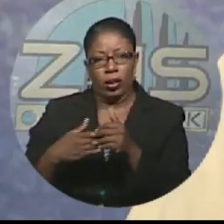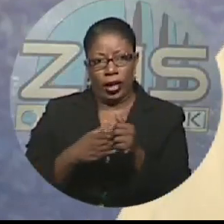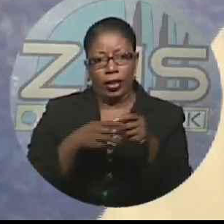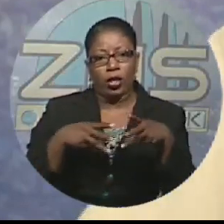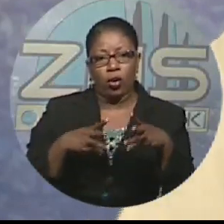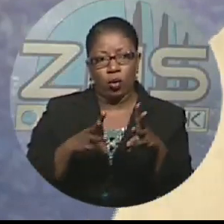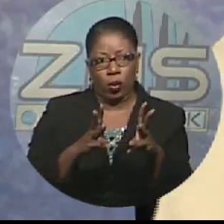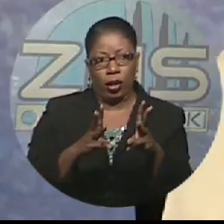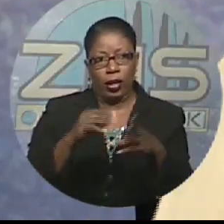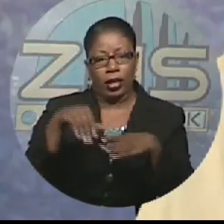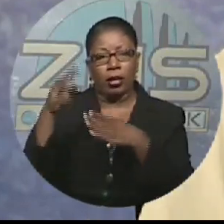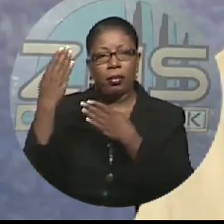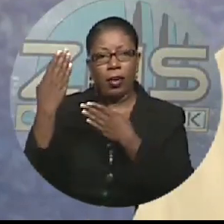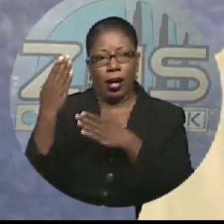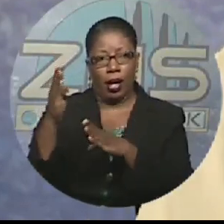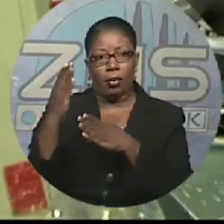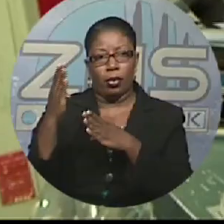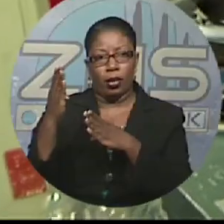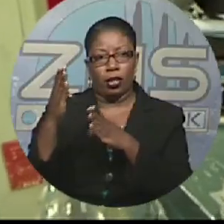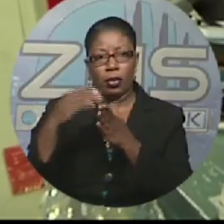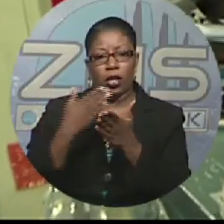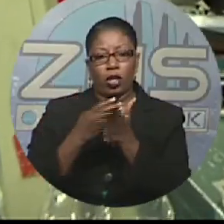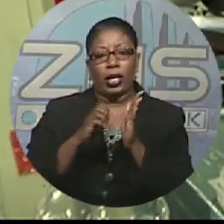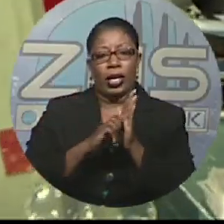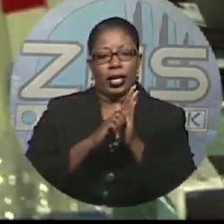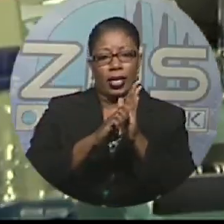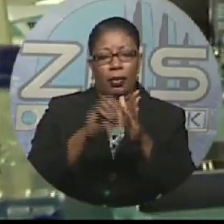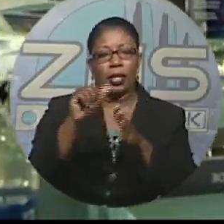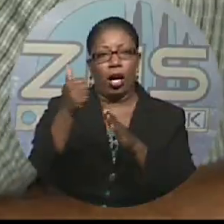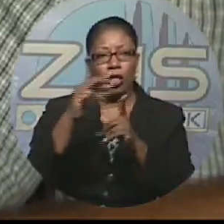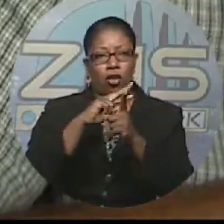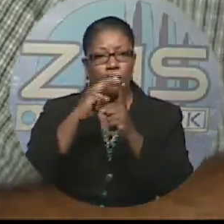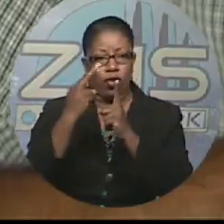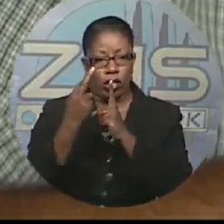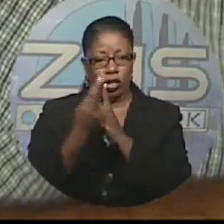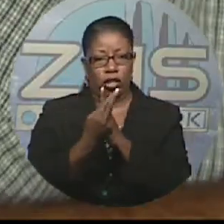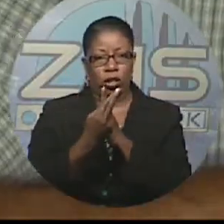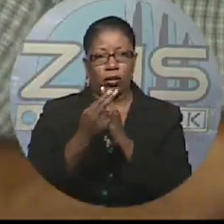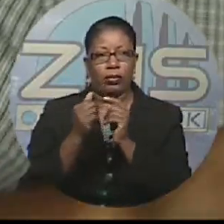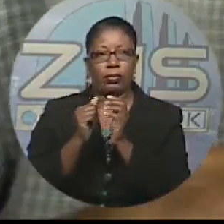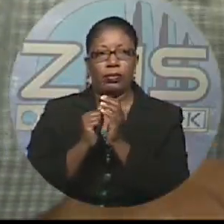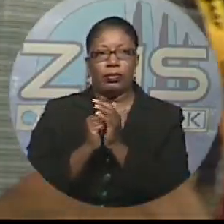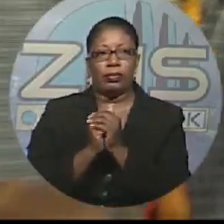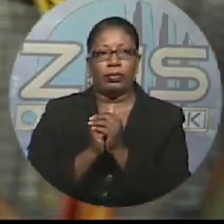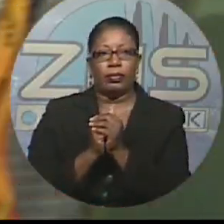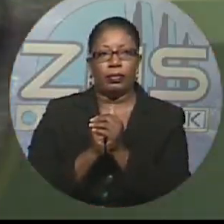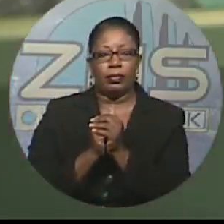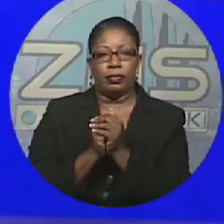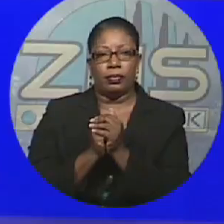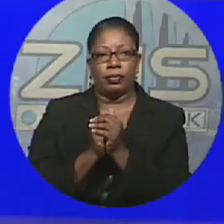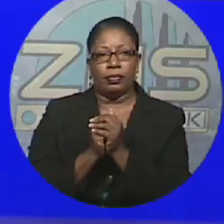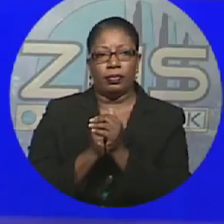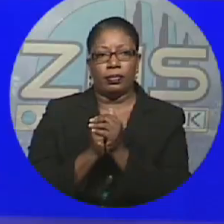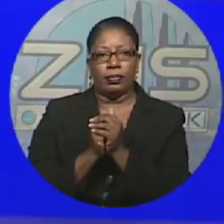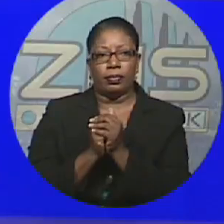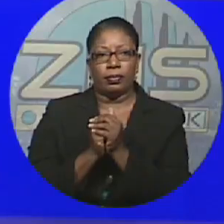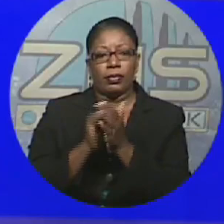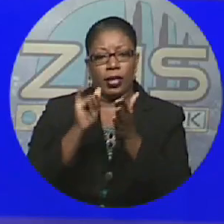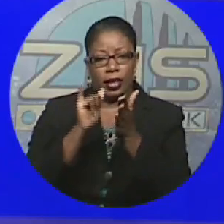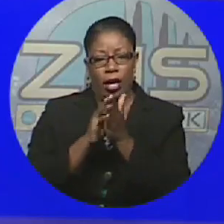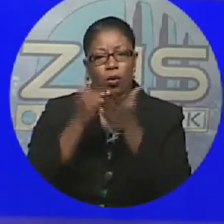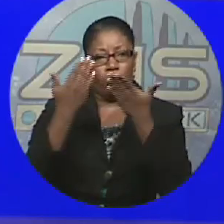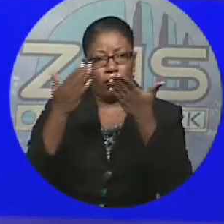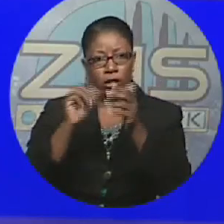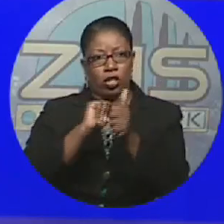hoping to emulate that in other parts of the region. Reporting for ZNS Total Sports, I am Julian Gibson. And that will